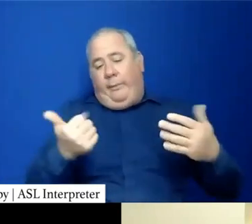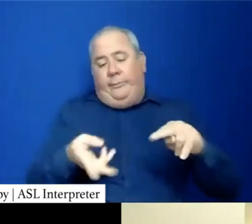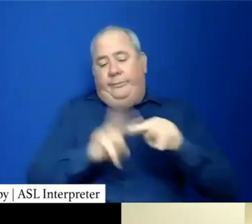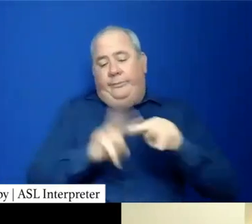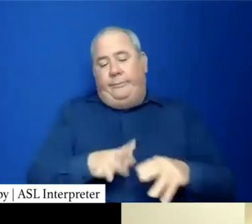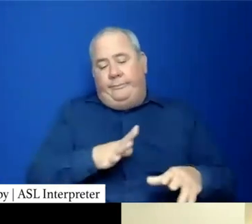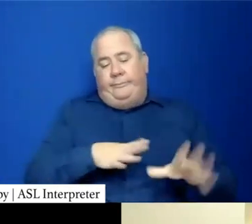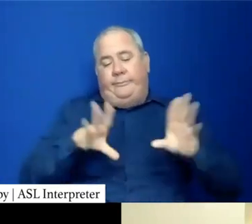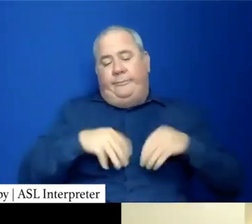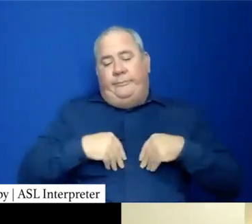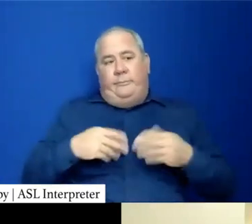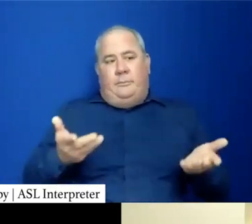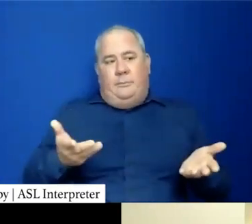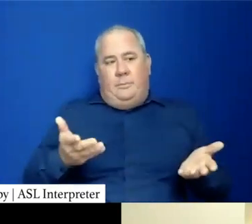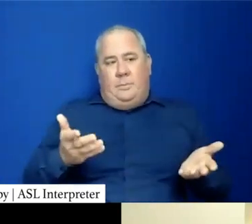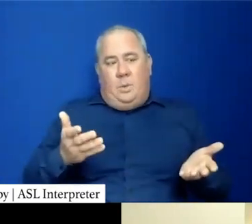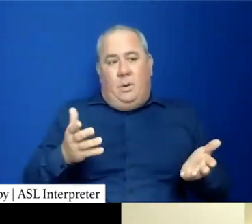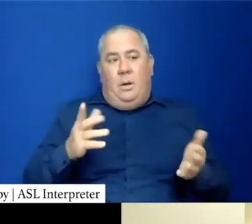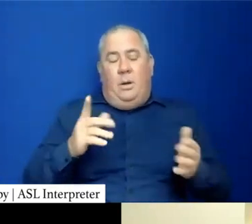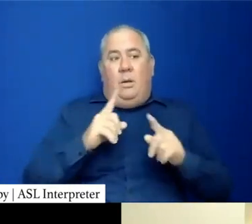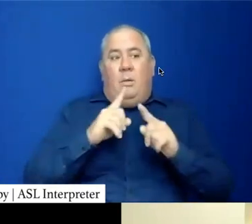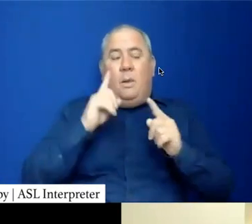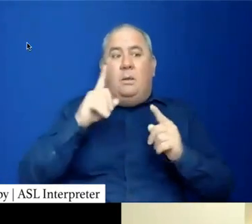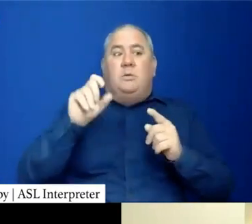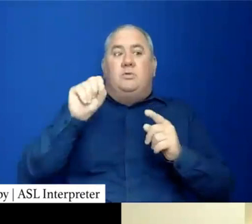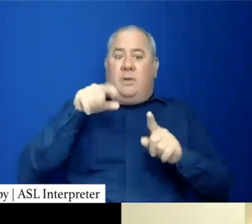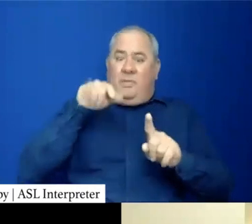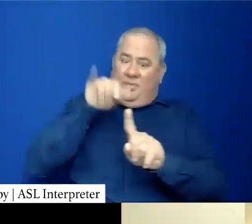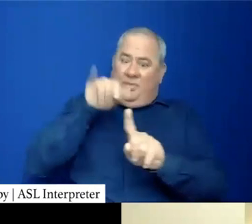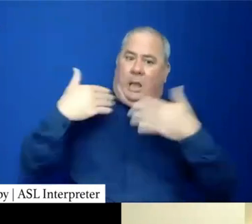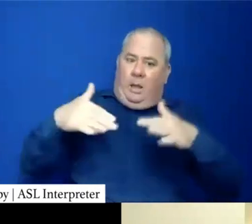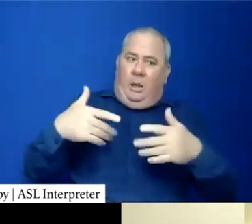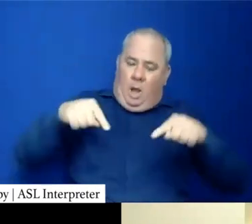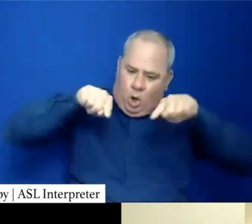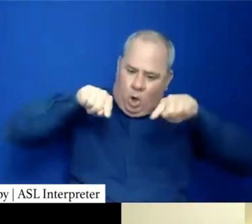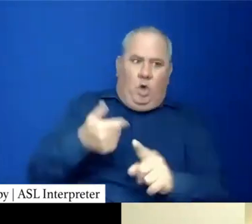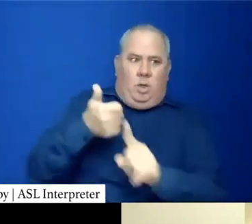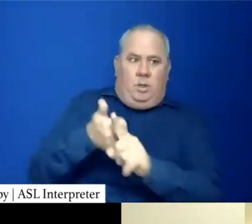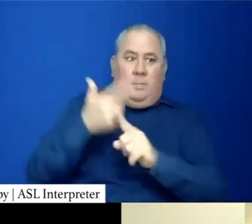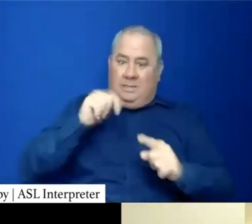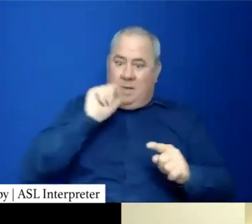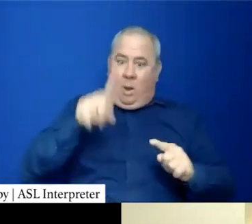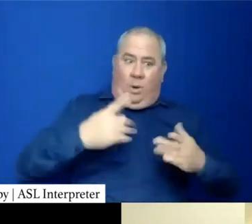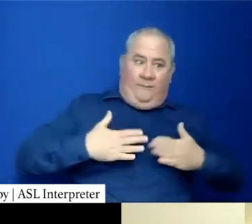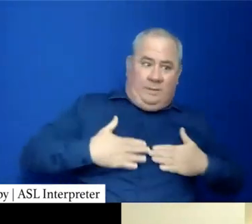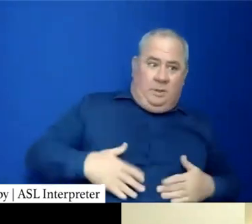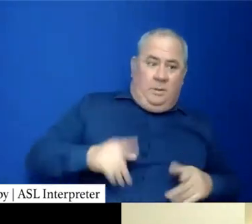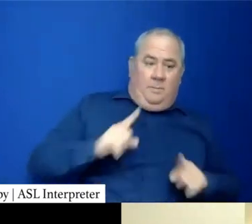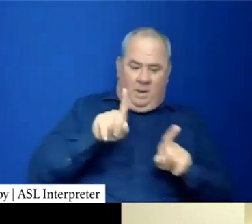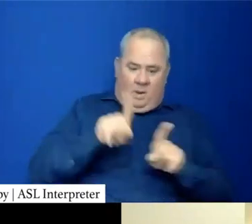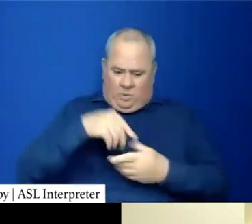And that's so destructive, not only to people's bodies, but to their souls and their relationship